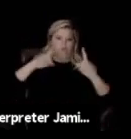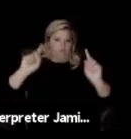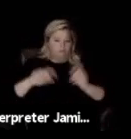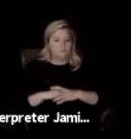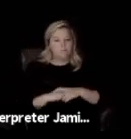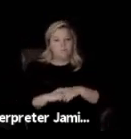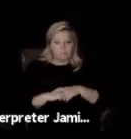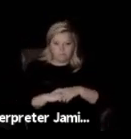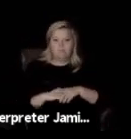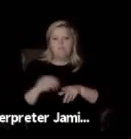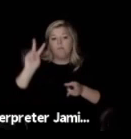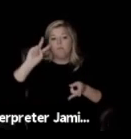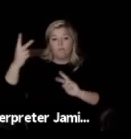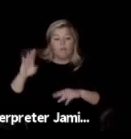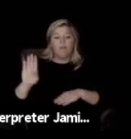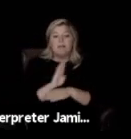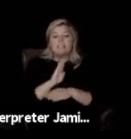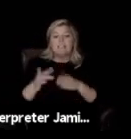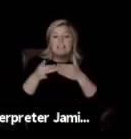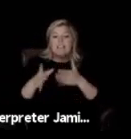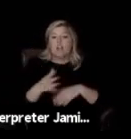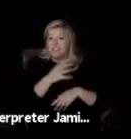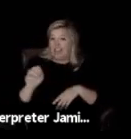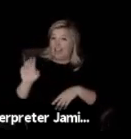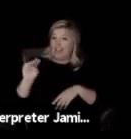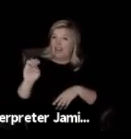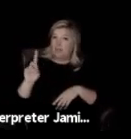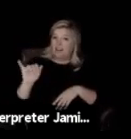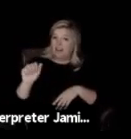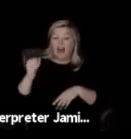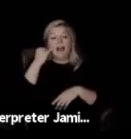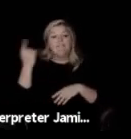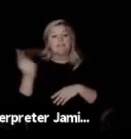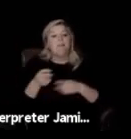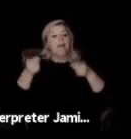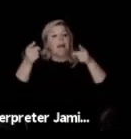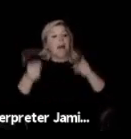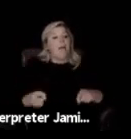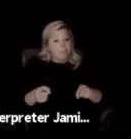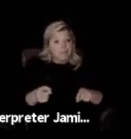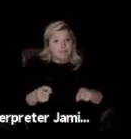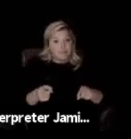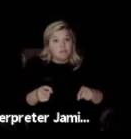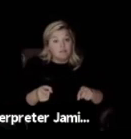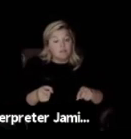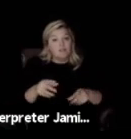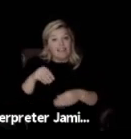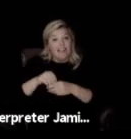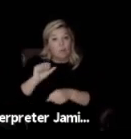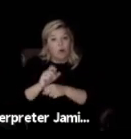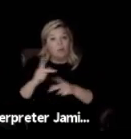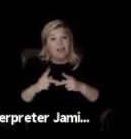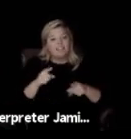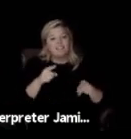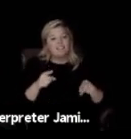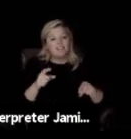in the media, that they're looking for you when something happens in the workplace. They should be calling me and